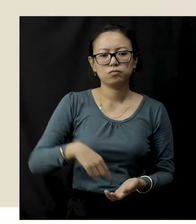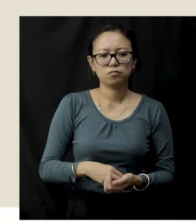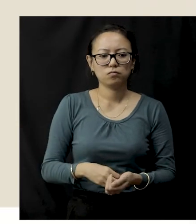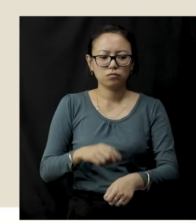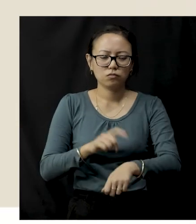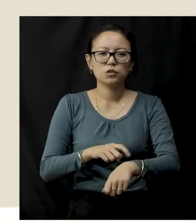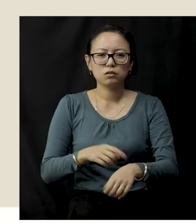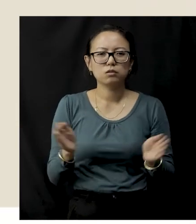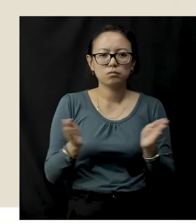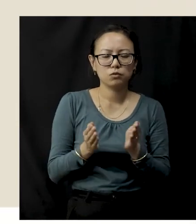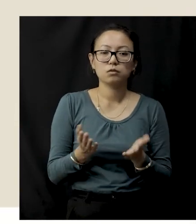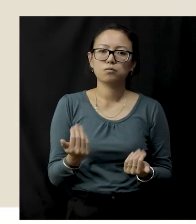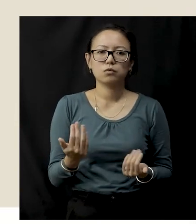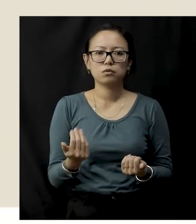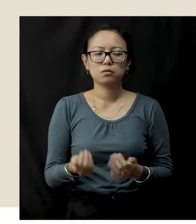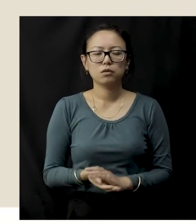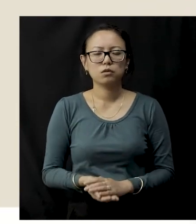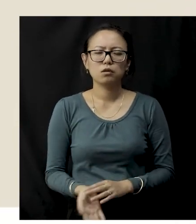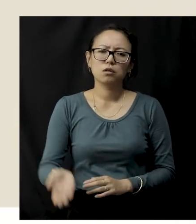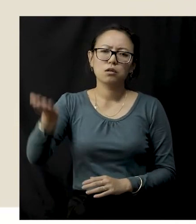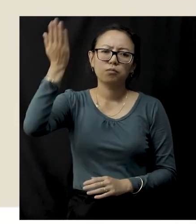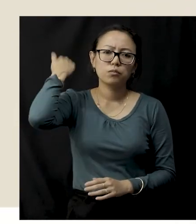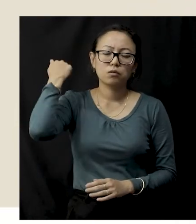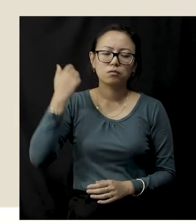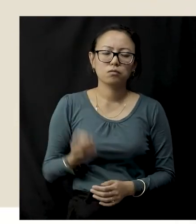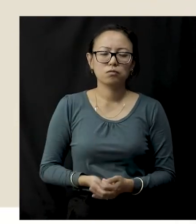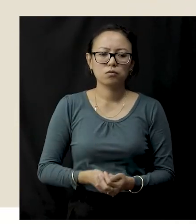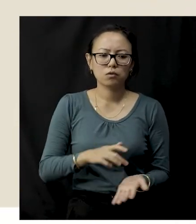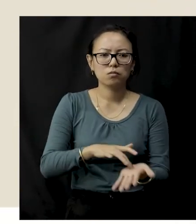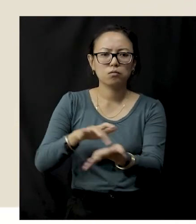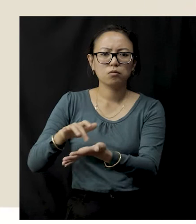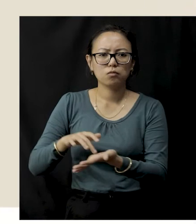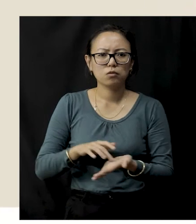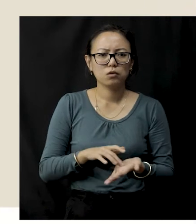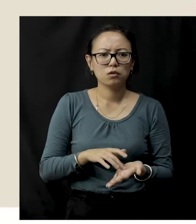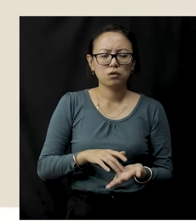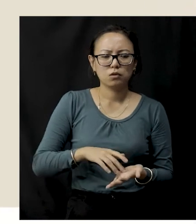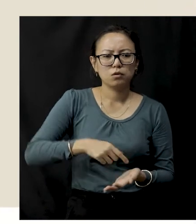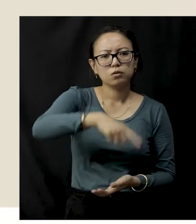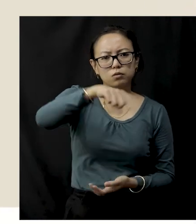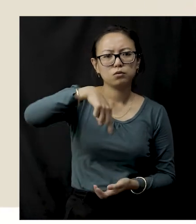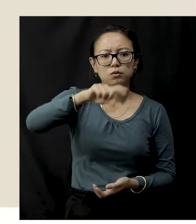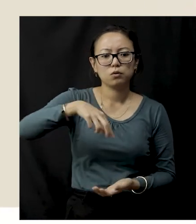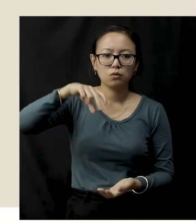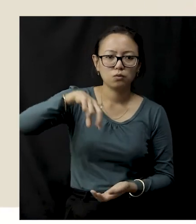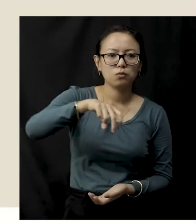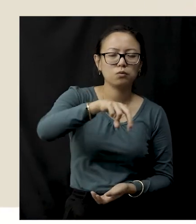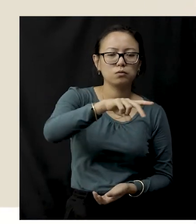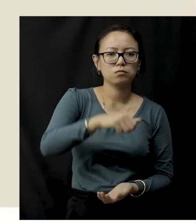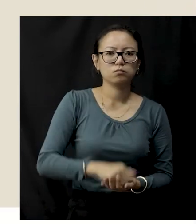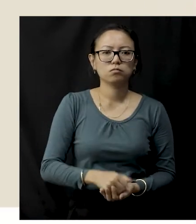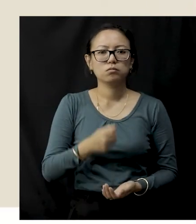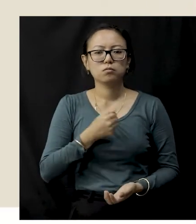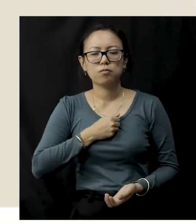short time, right? Earlier, we used to walk. Even my grandparents, they told me that they were walking